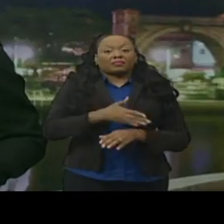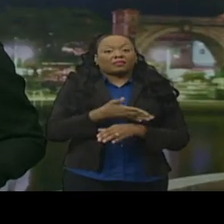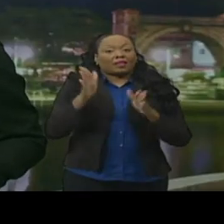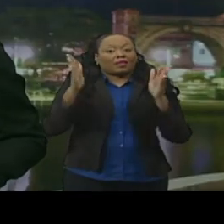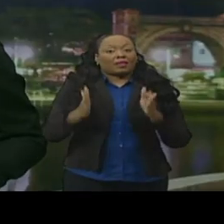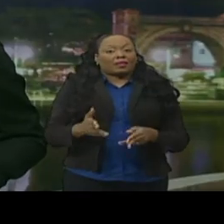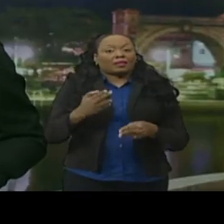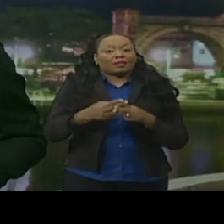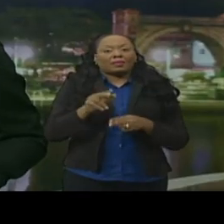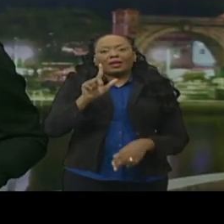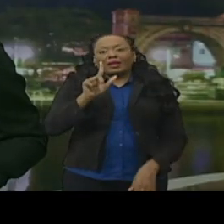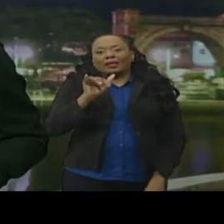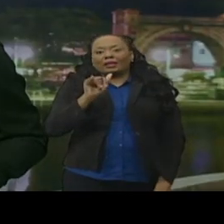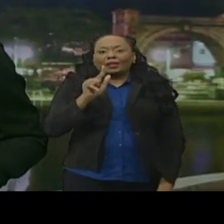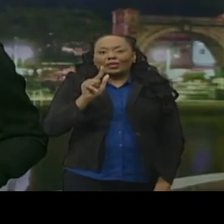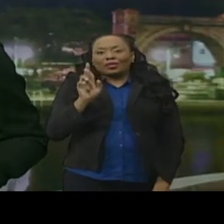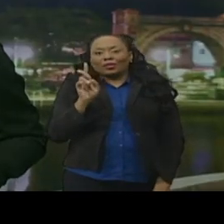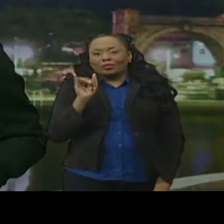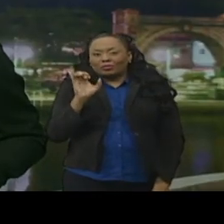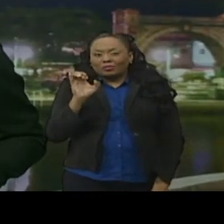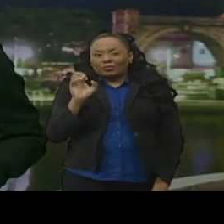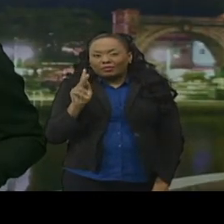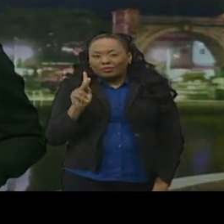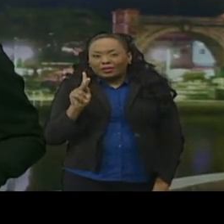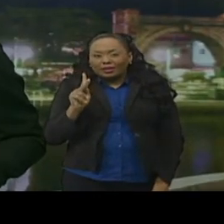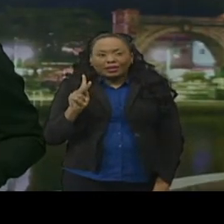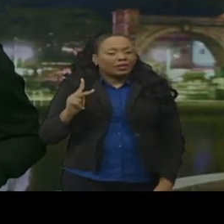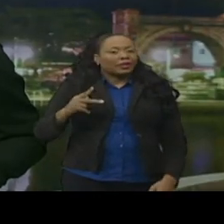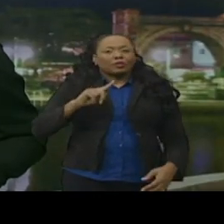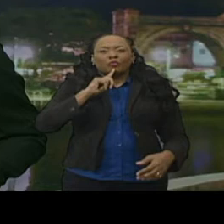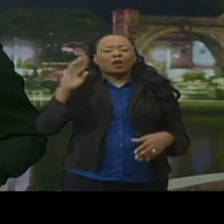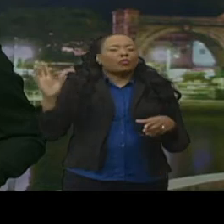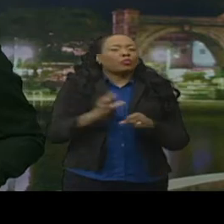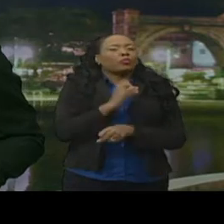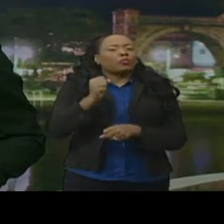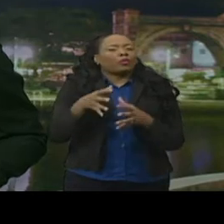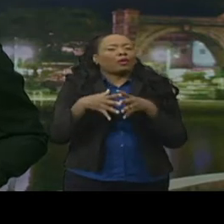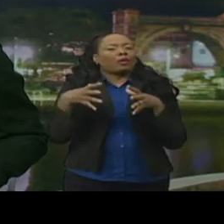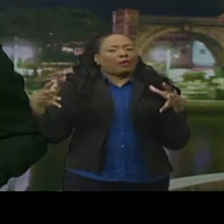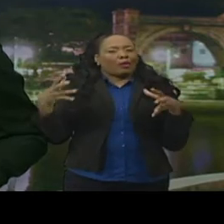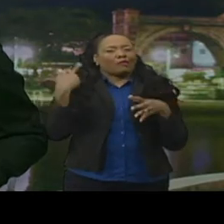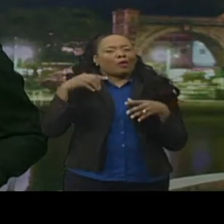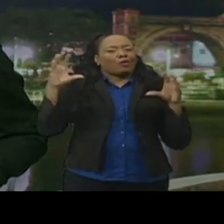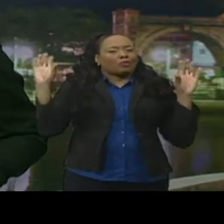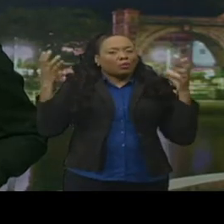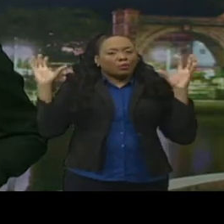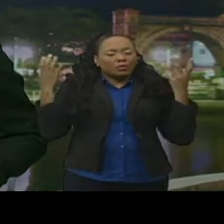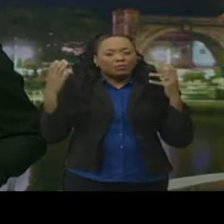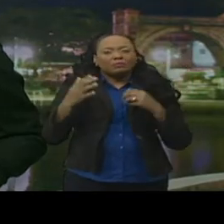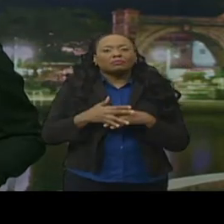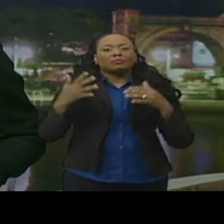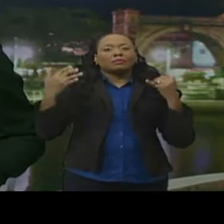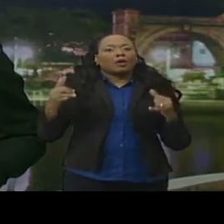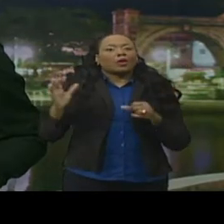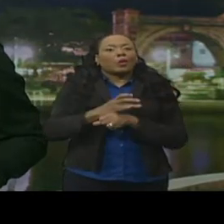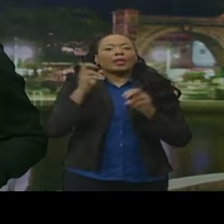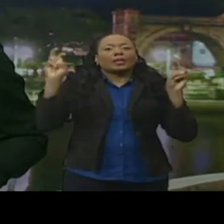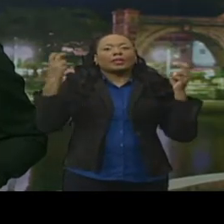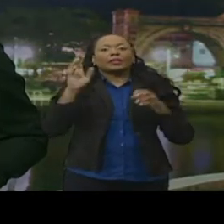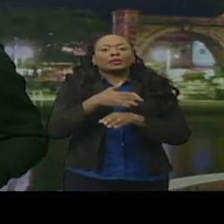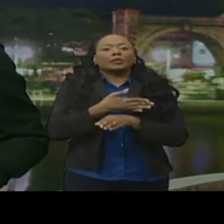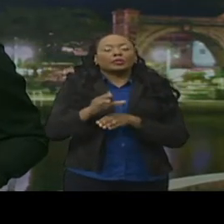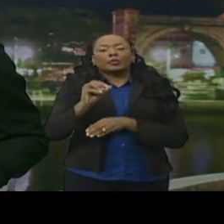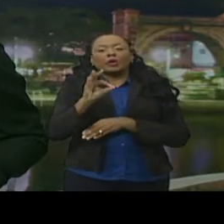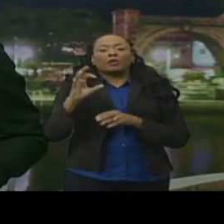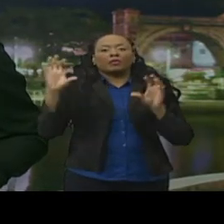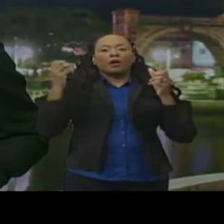Veteran entertainer Lil Rick has ended the 2018 crop over season on a winning note. He's taken the top spot in the Tune of the Crop competition